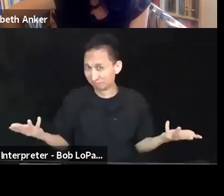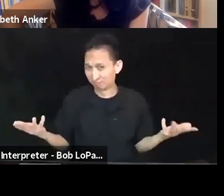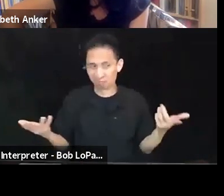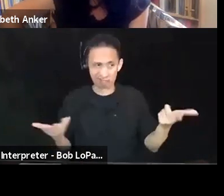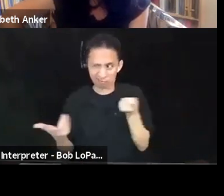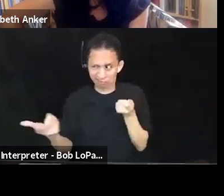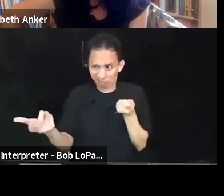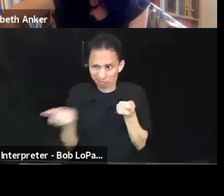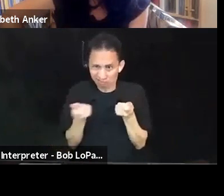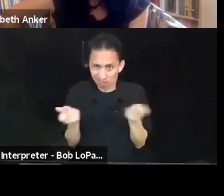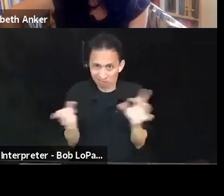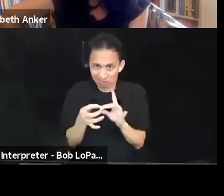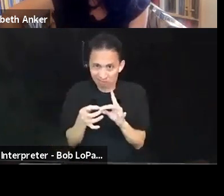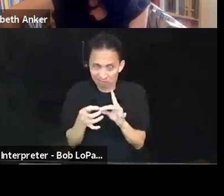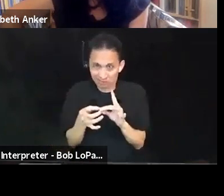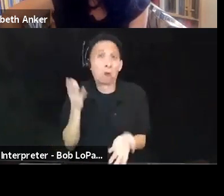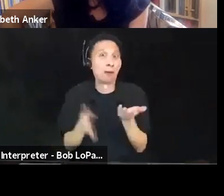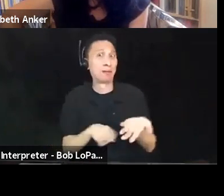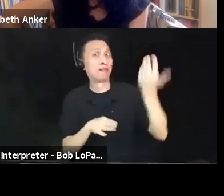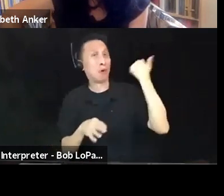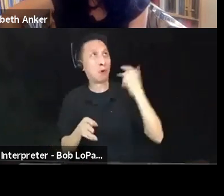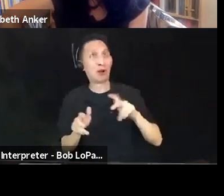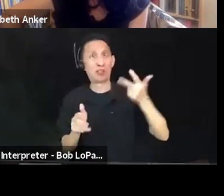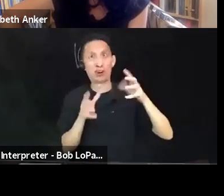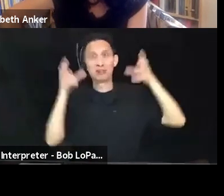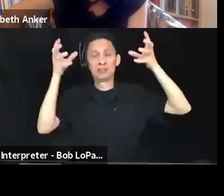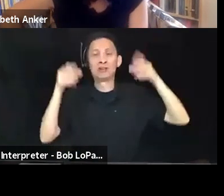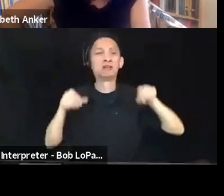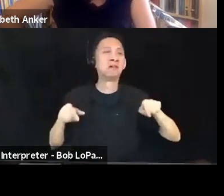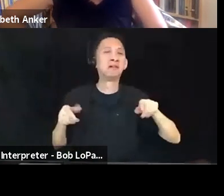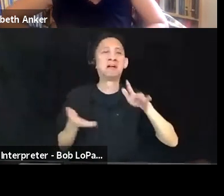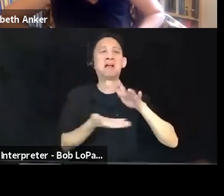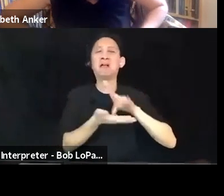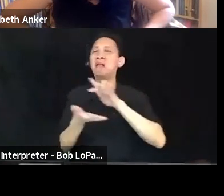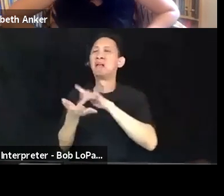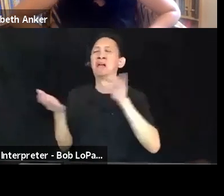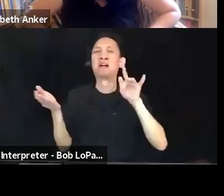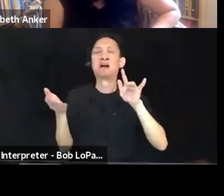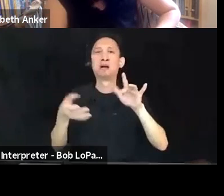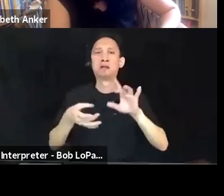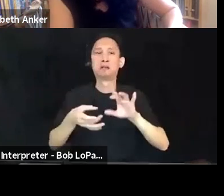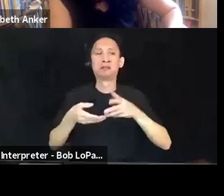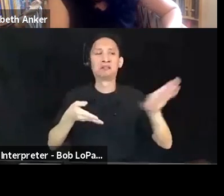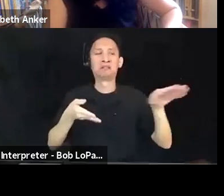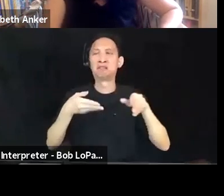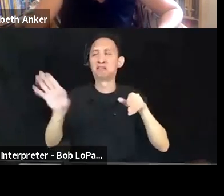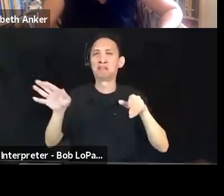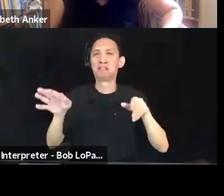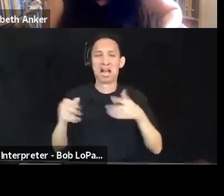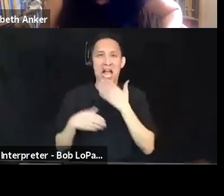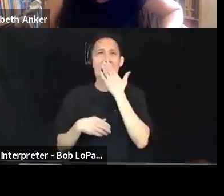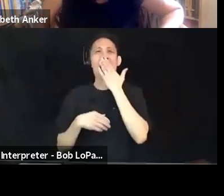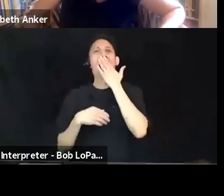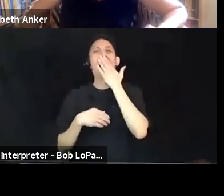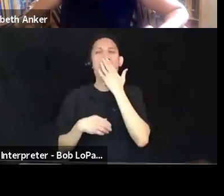who has both manipulated but also positioned him or themselves in a space of being